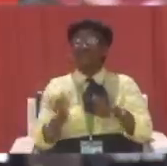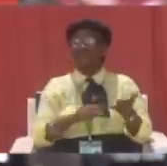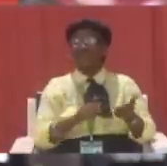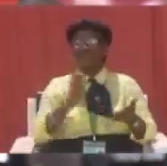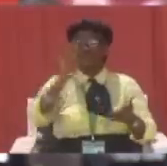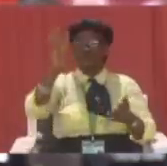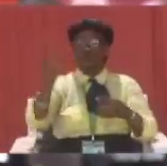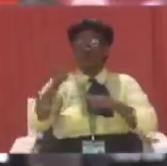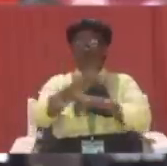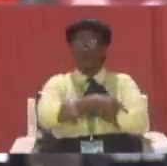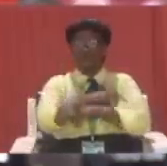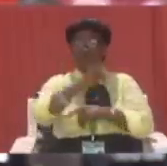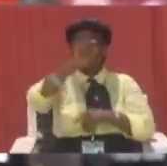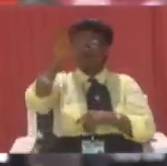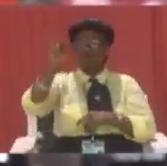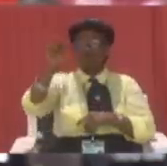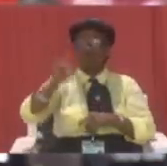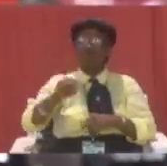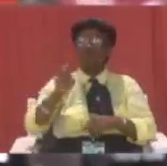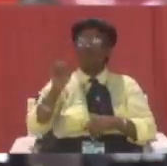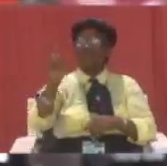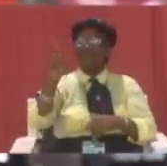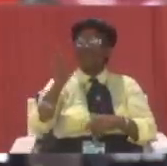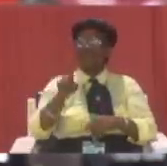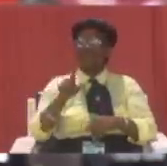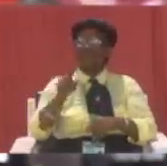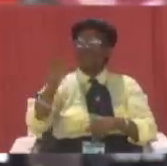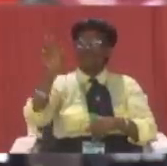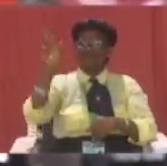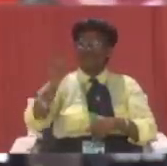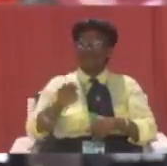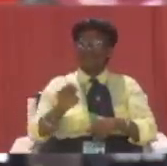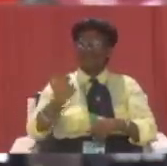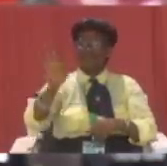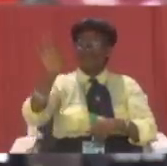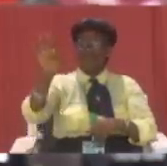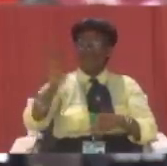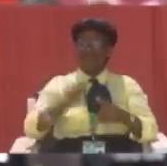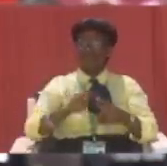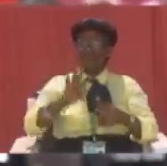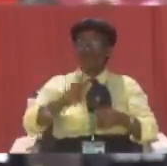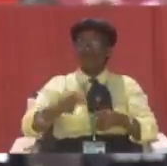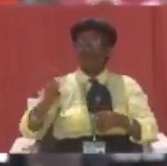44. John 11, 39 to 44.